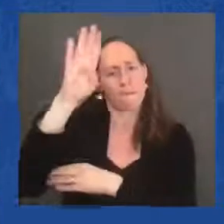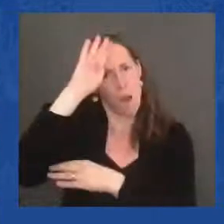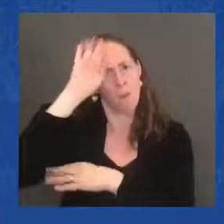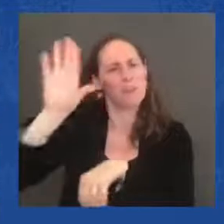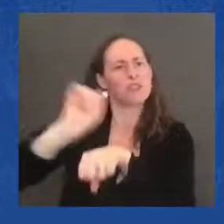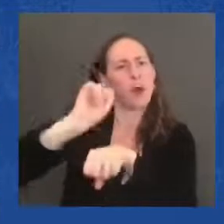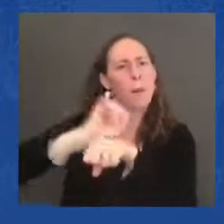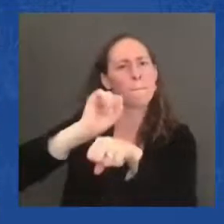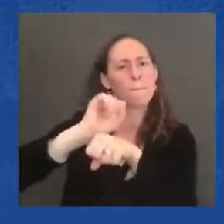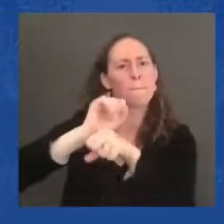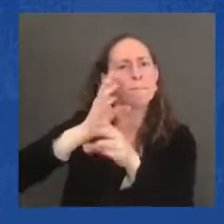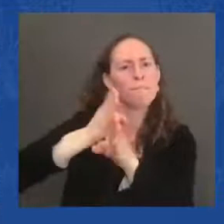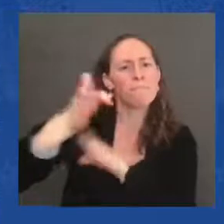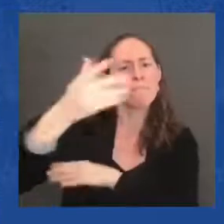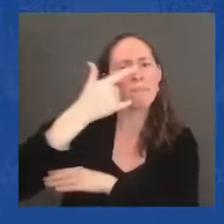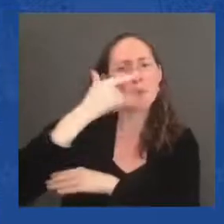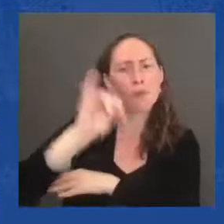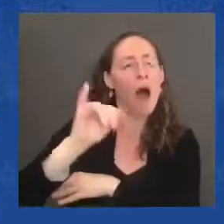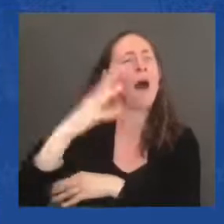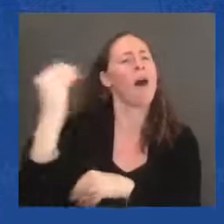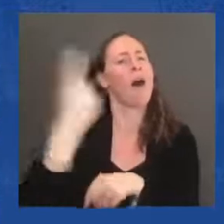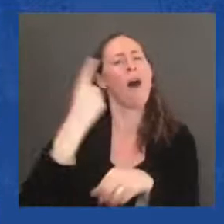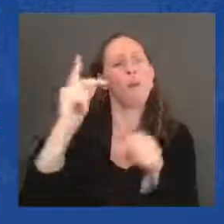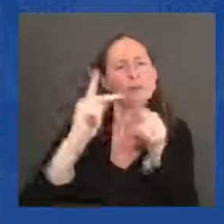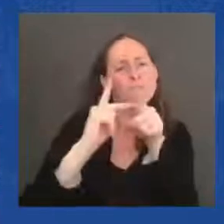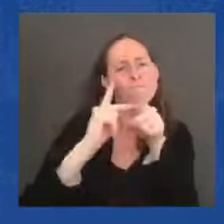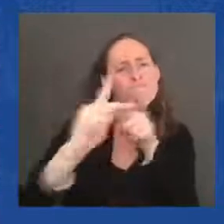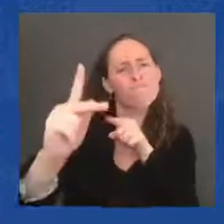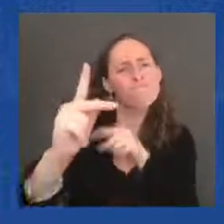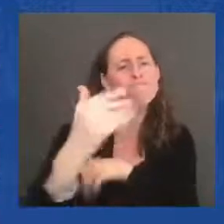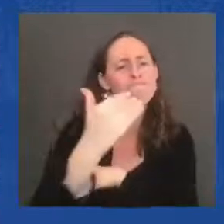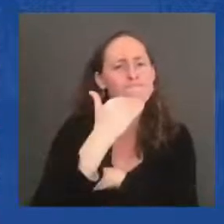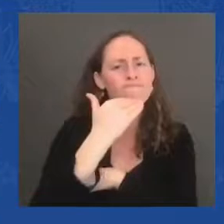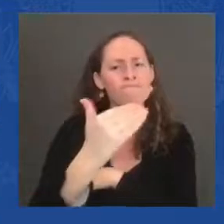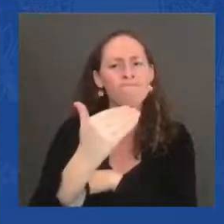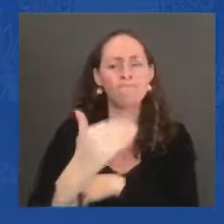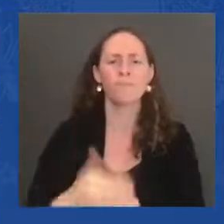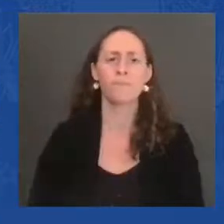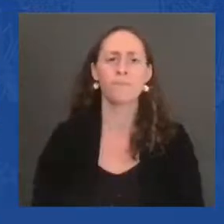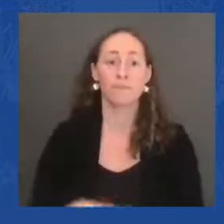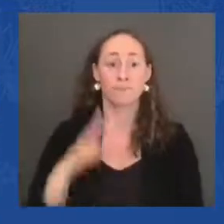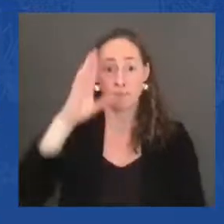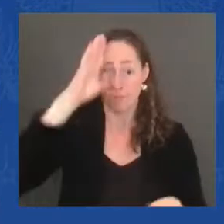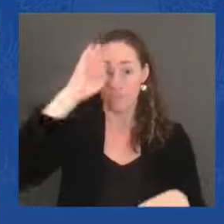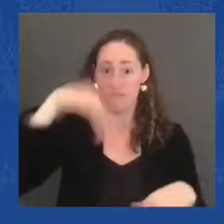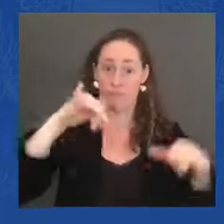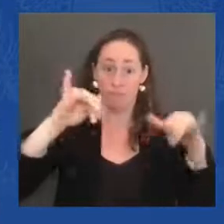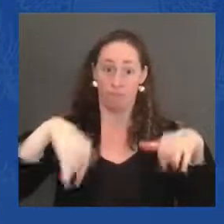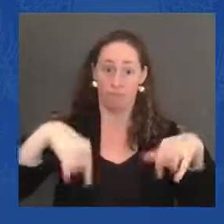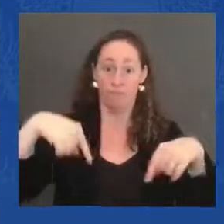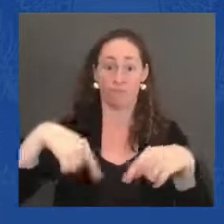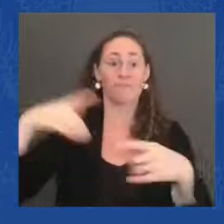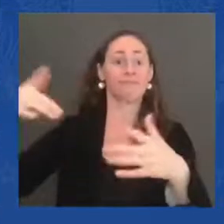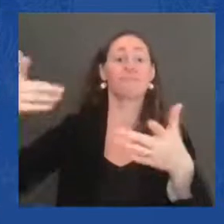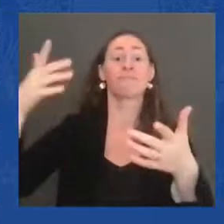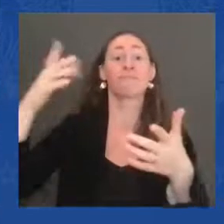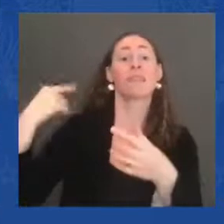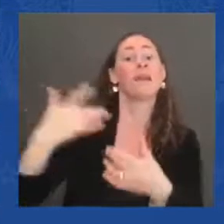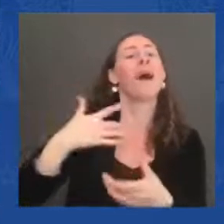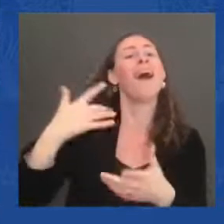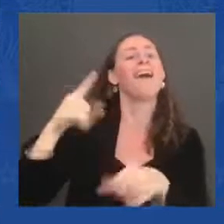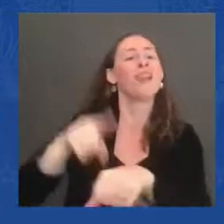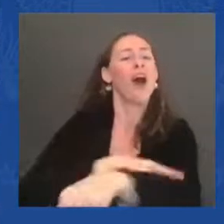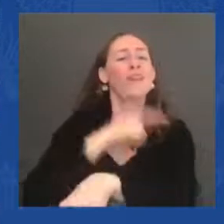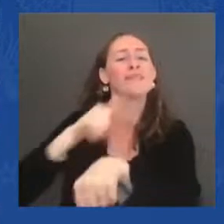stand on the shoulders of giants. We inherited this place and we're trying to keep it going. In wildland fire, there's no one community,